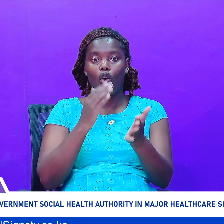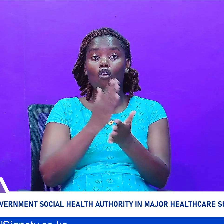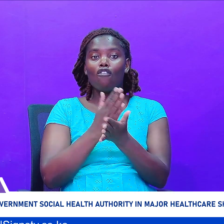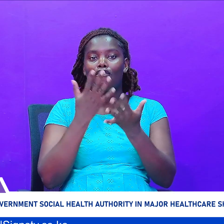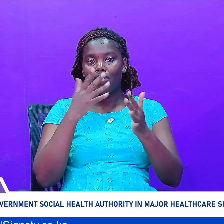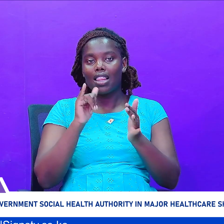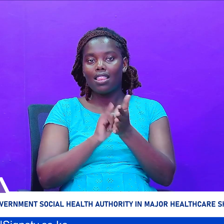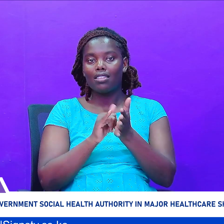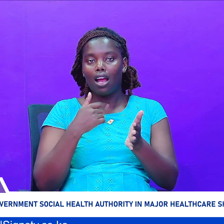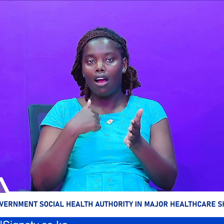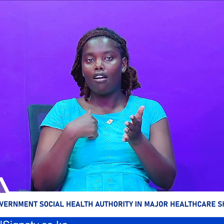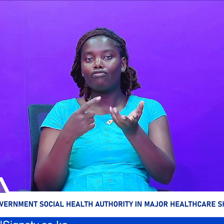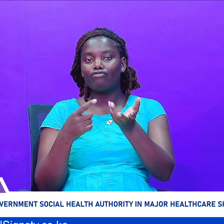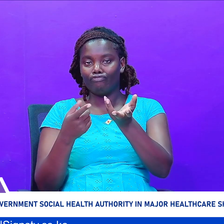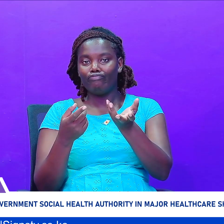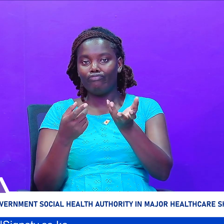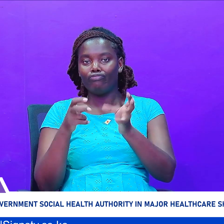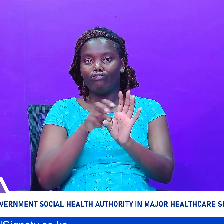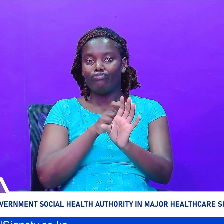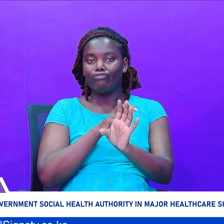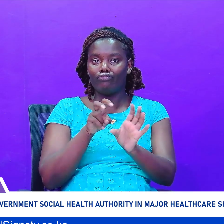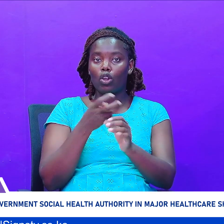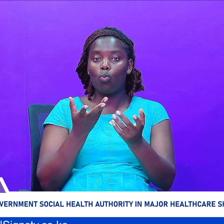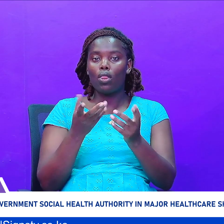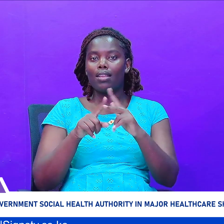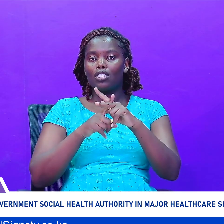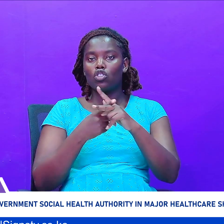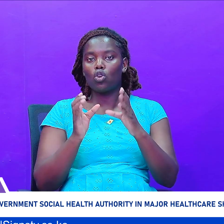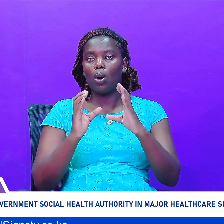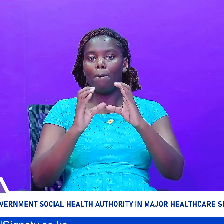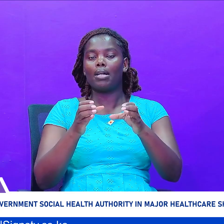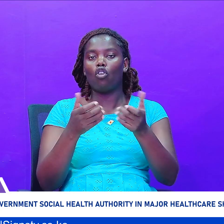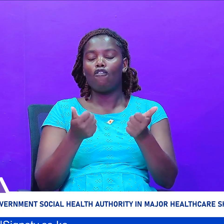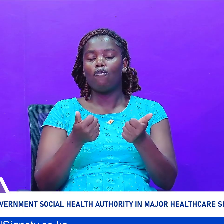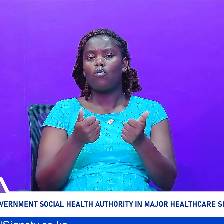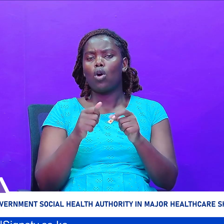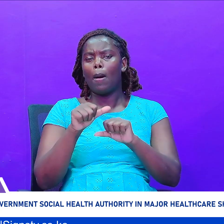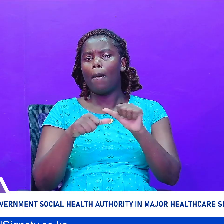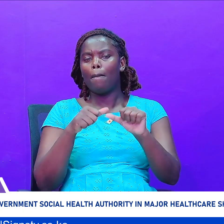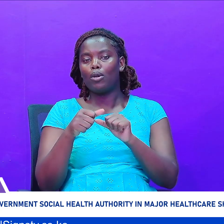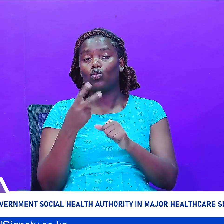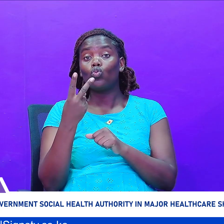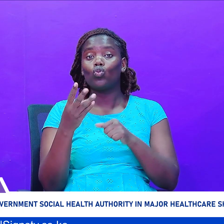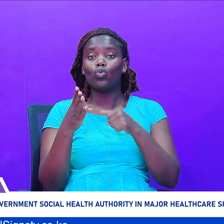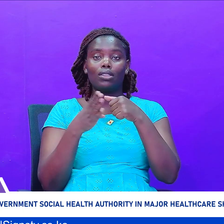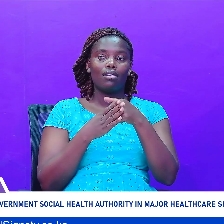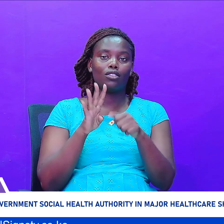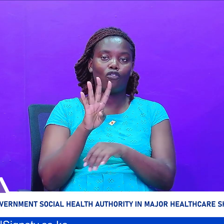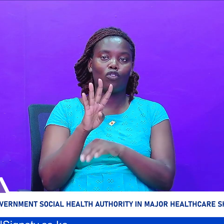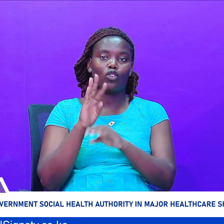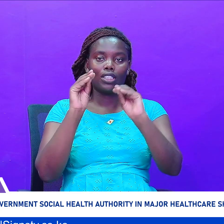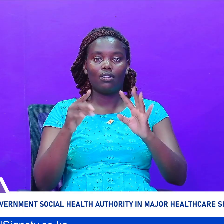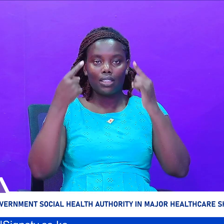The transition, which officially began Monday, marks a significant change in the healthcare provision for